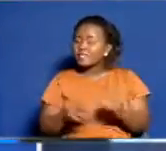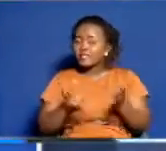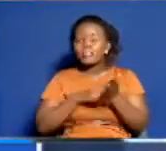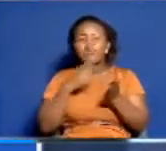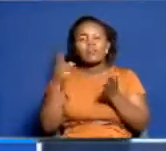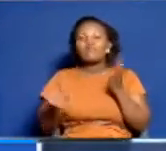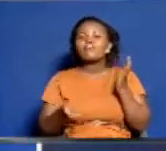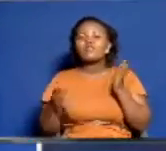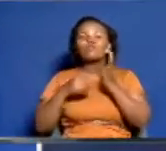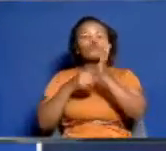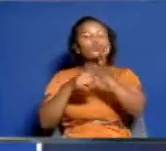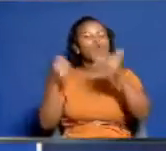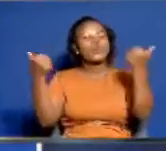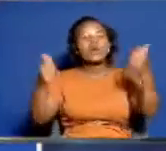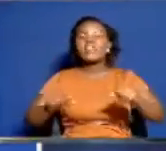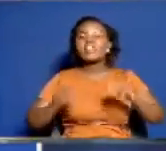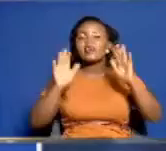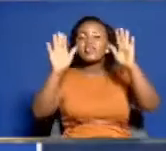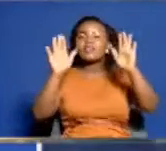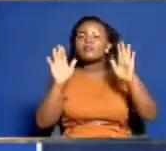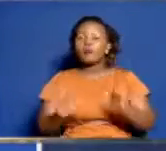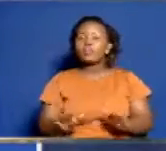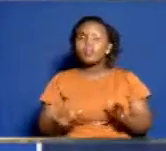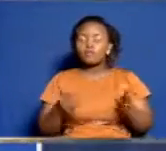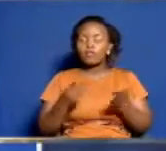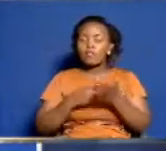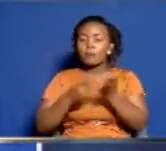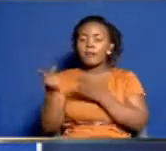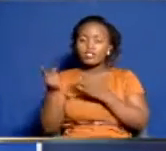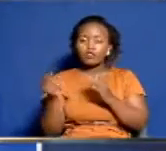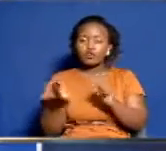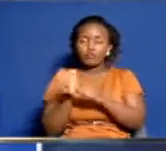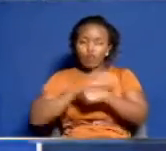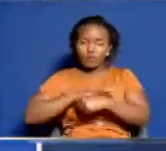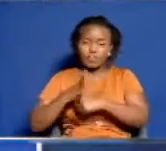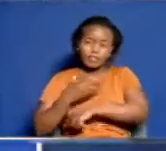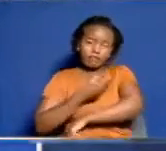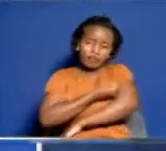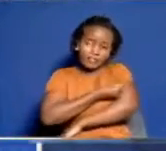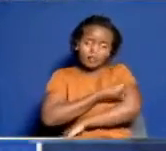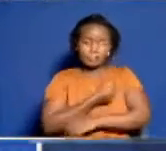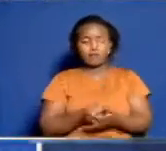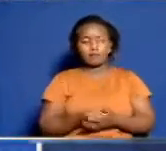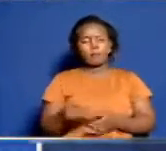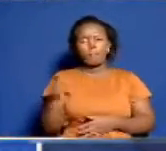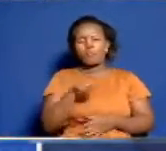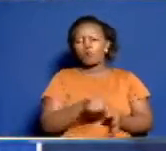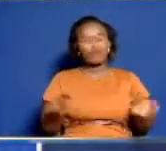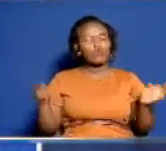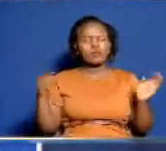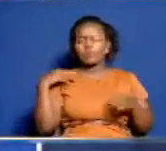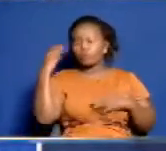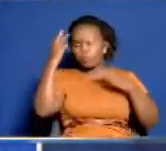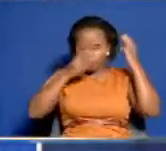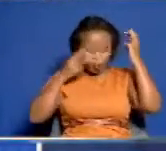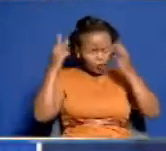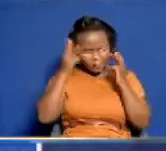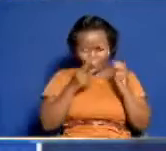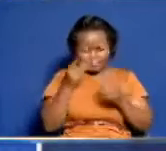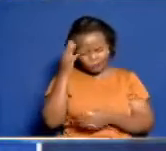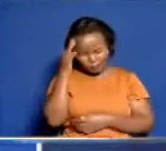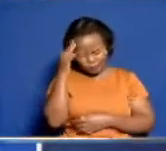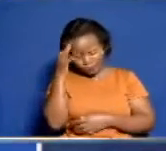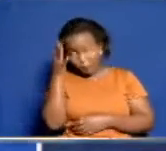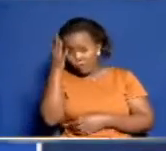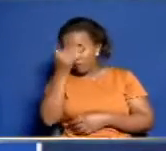any significant allocation for the purchase of the Covid-19 vaccines. We are deeply worried that despite the shocks